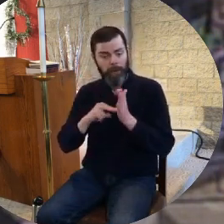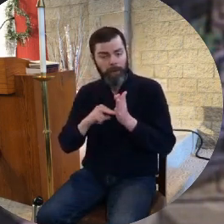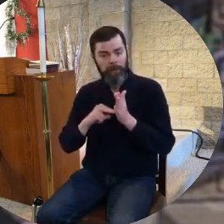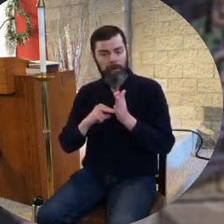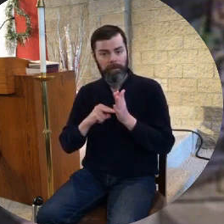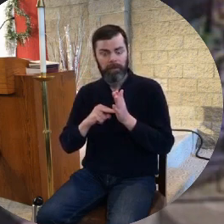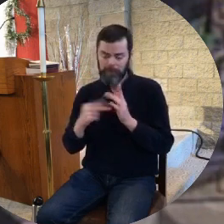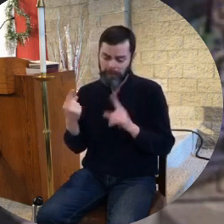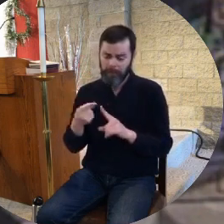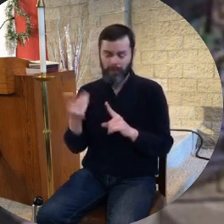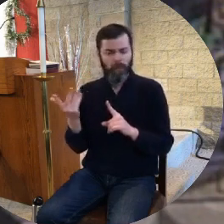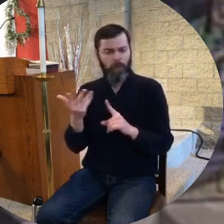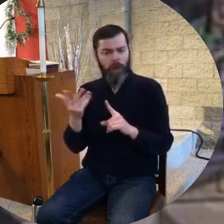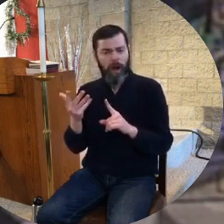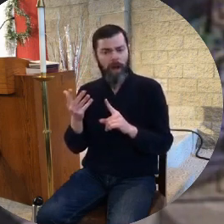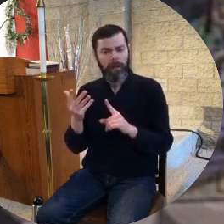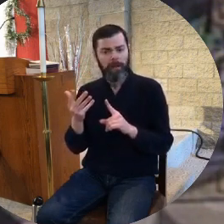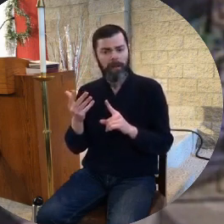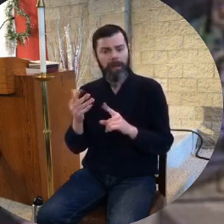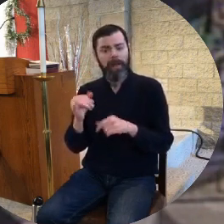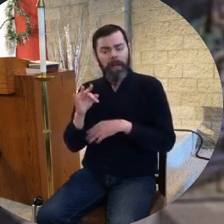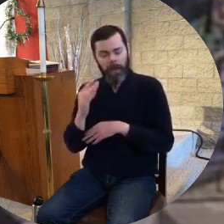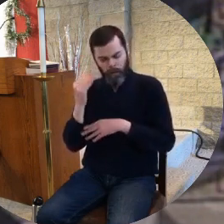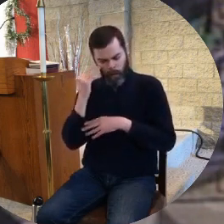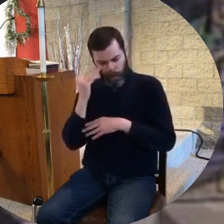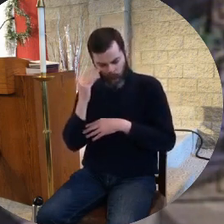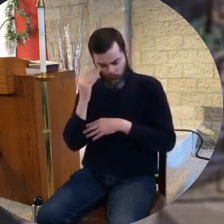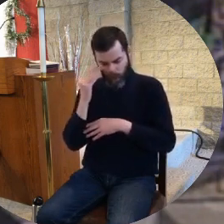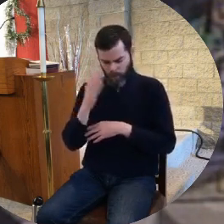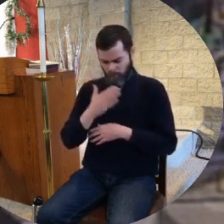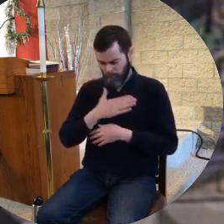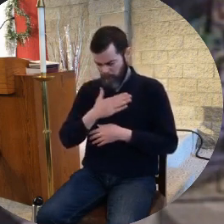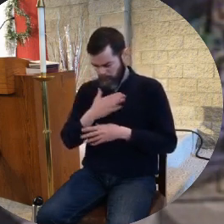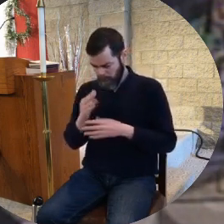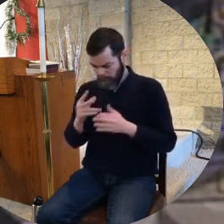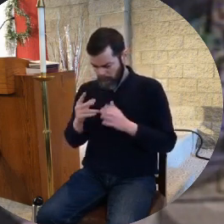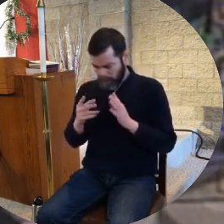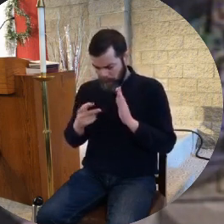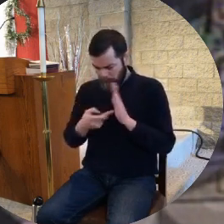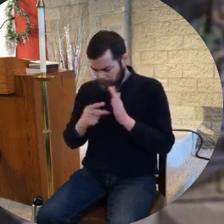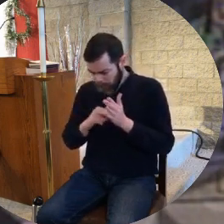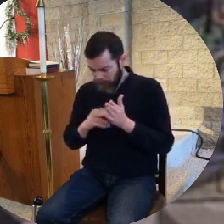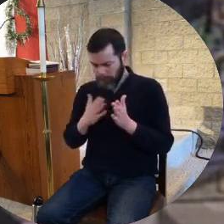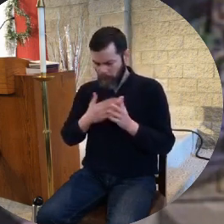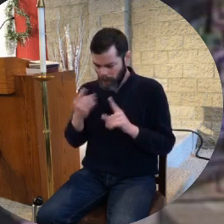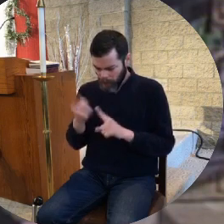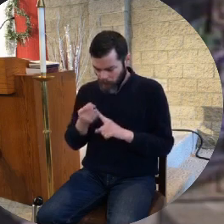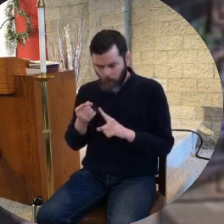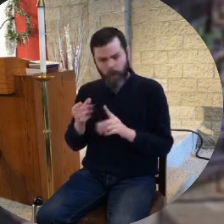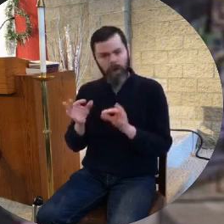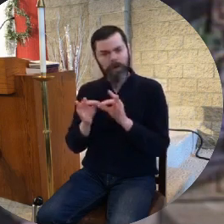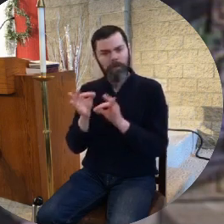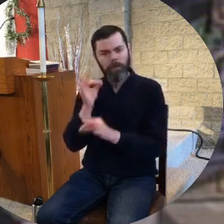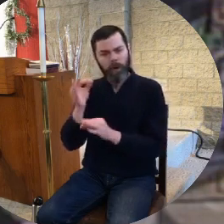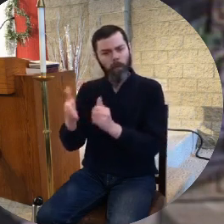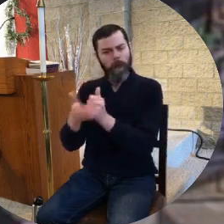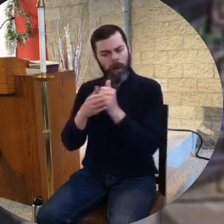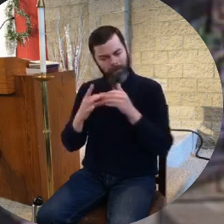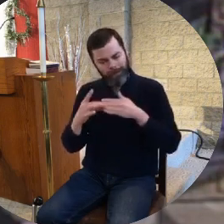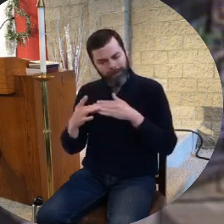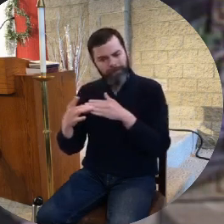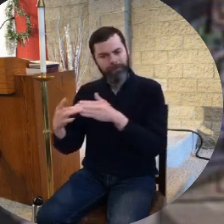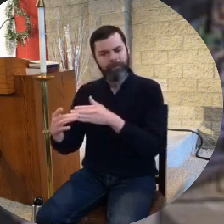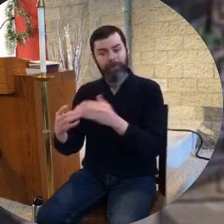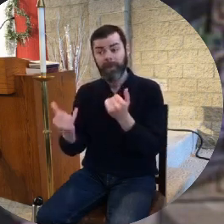then the Spirit within helps us to co-create that purpose in our life. Do you know your purpose